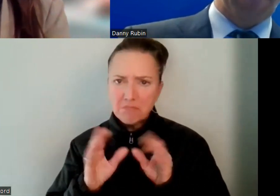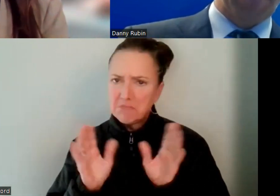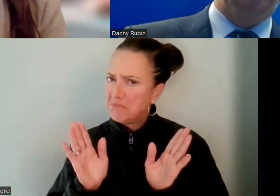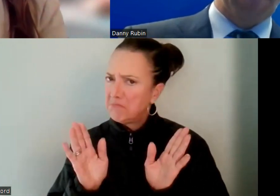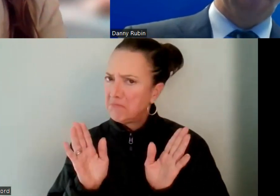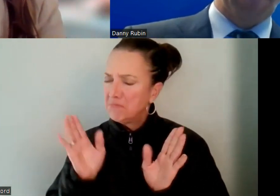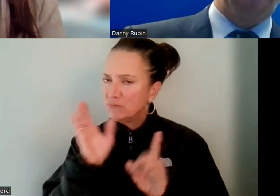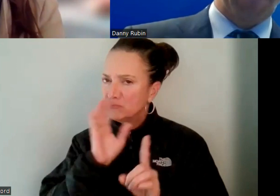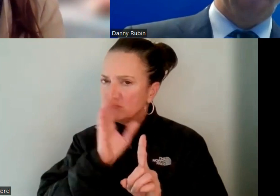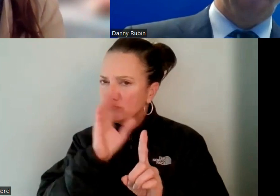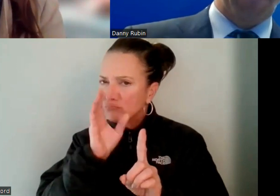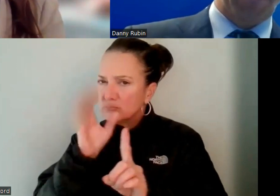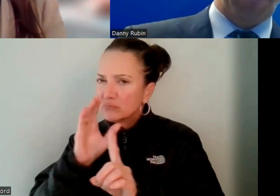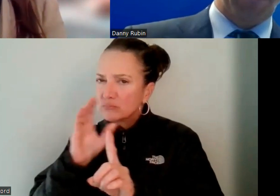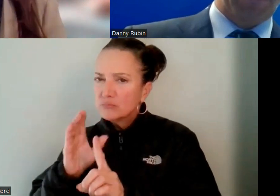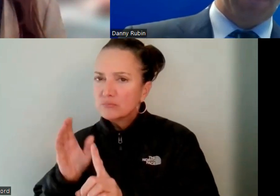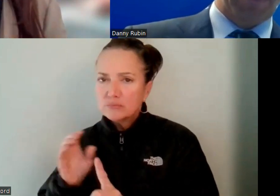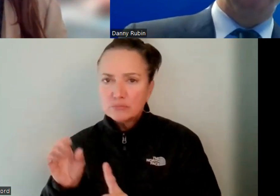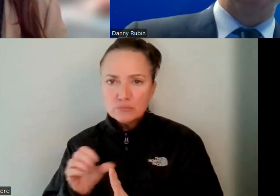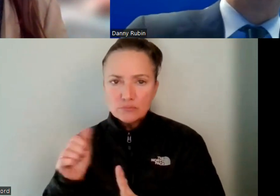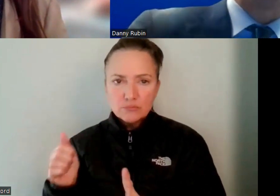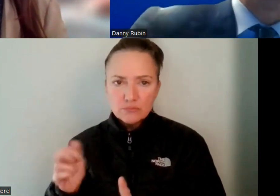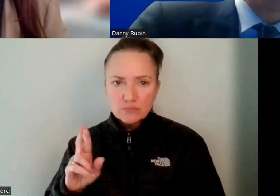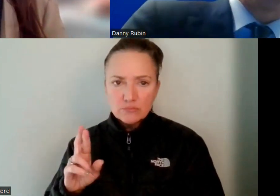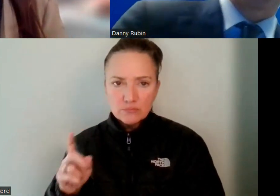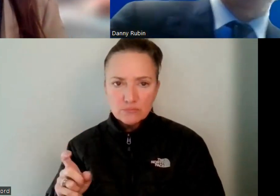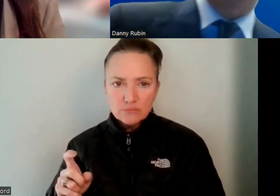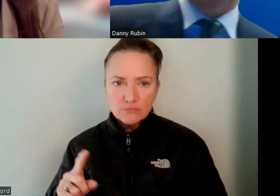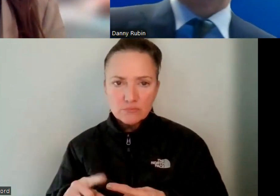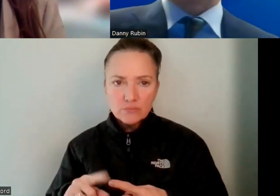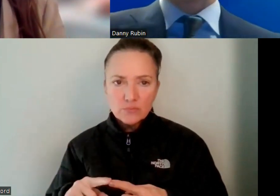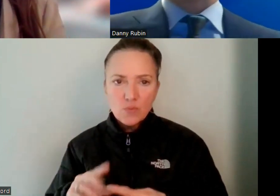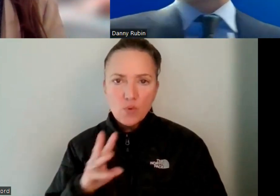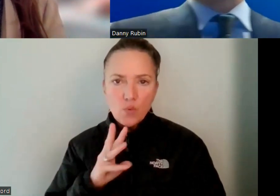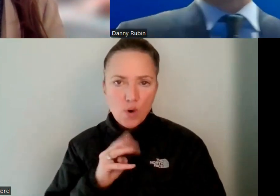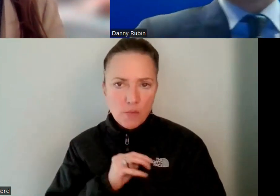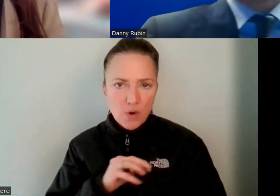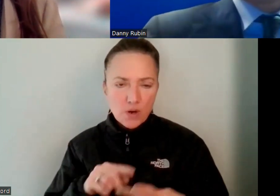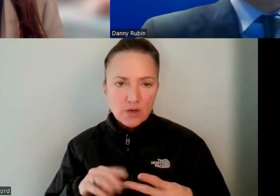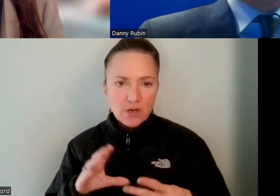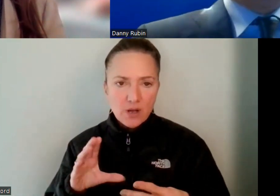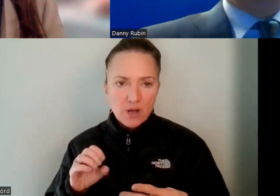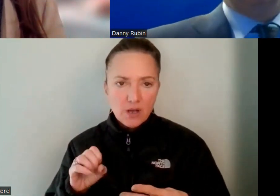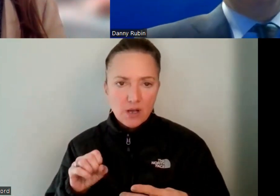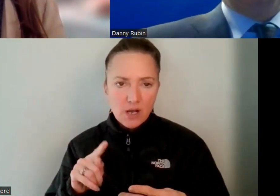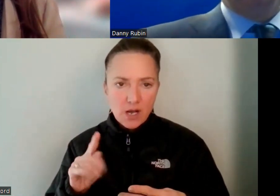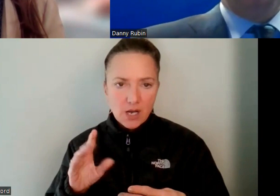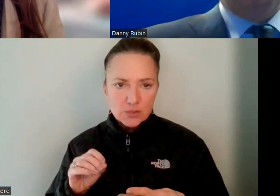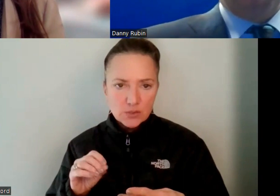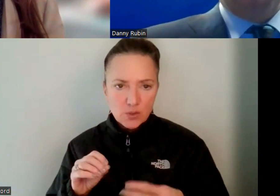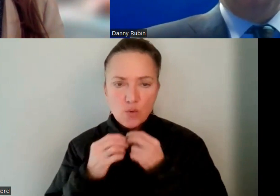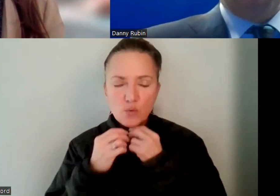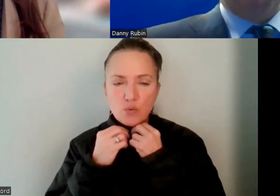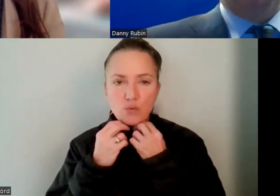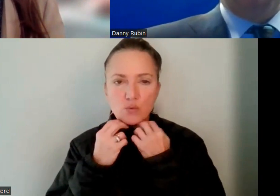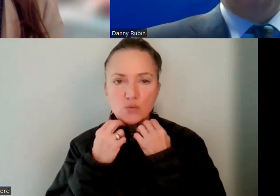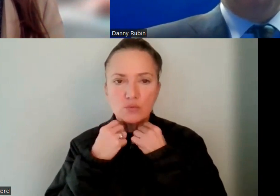other pharmacy jobs, such as Walmart and Costco. I have heard that they do give